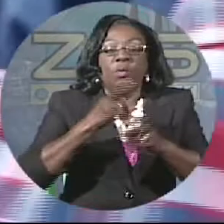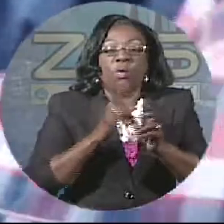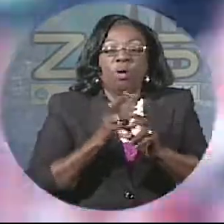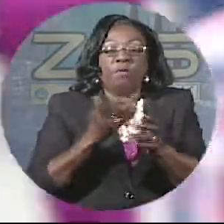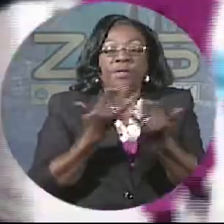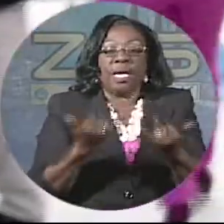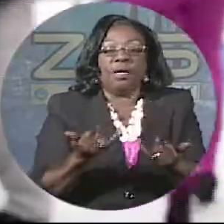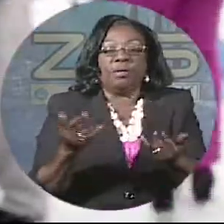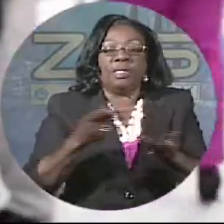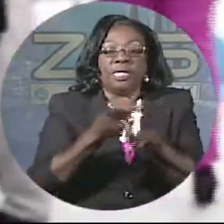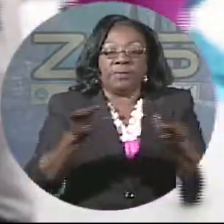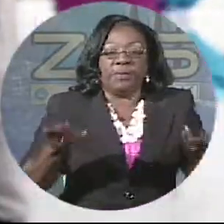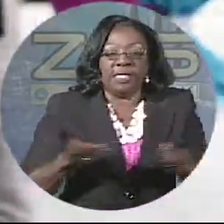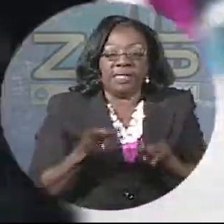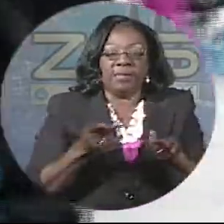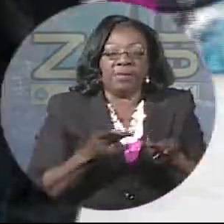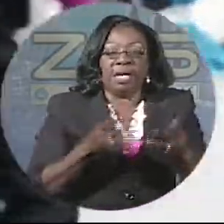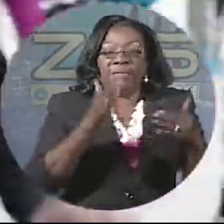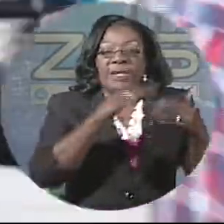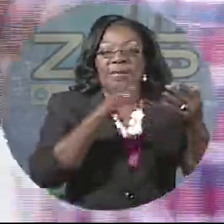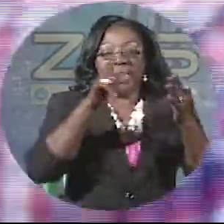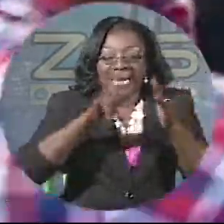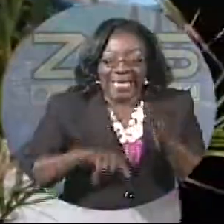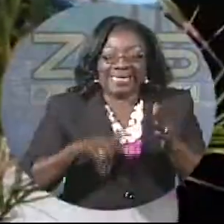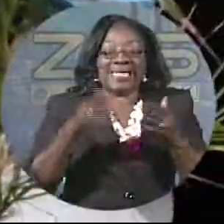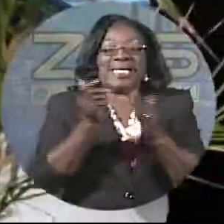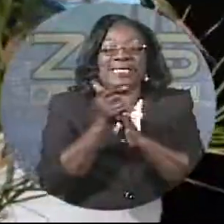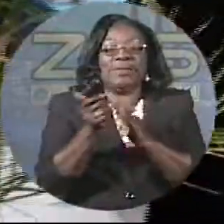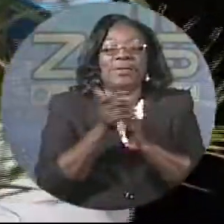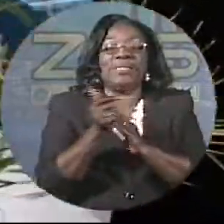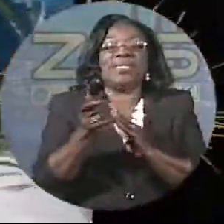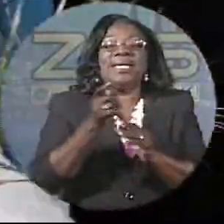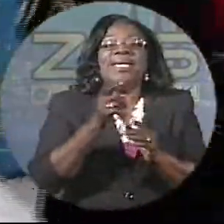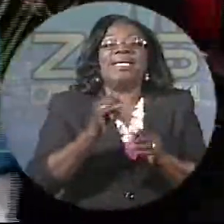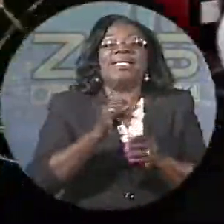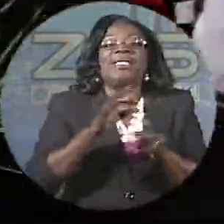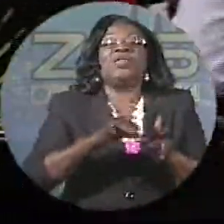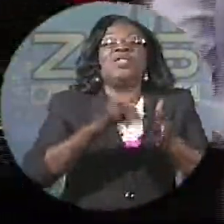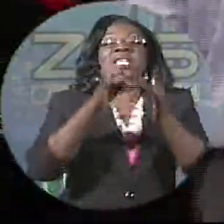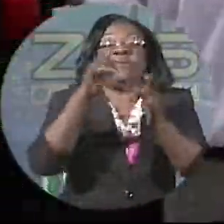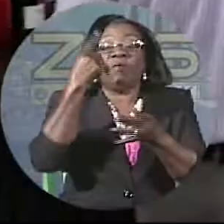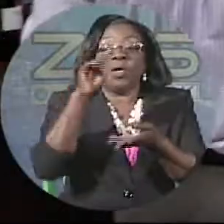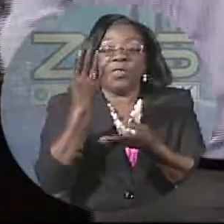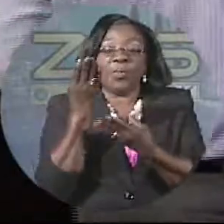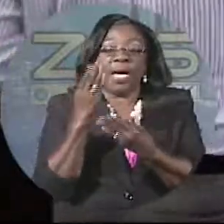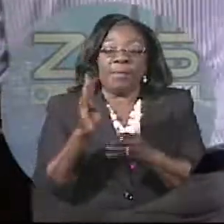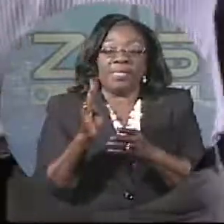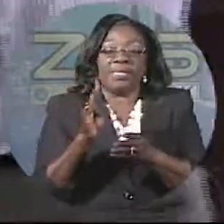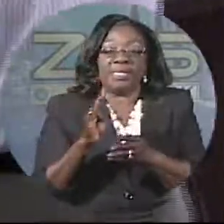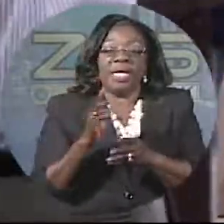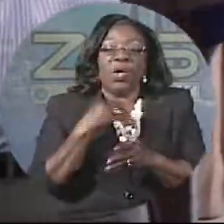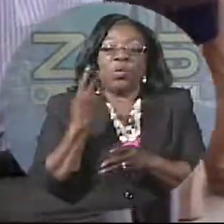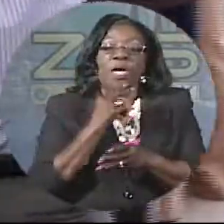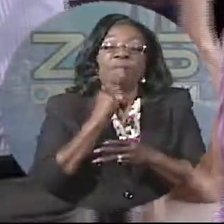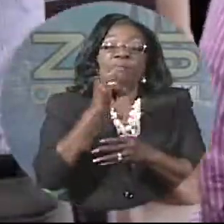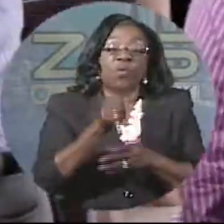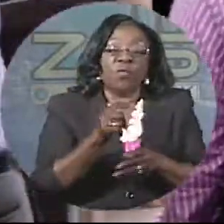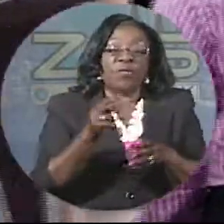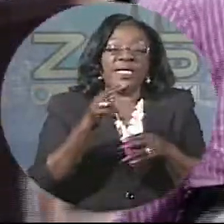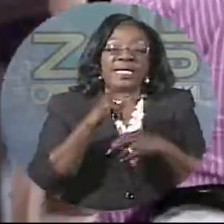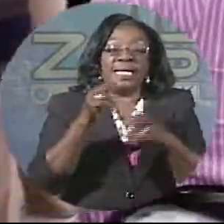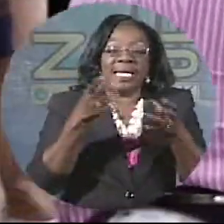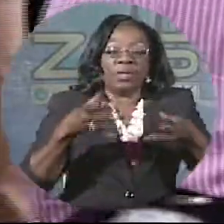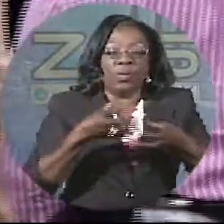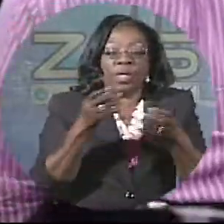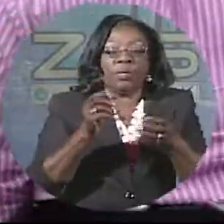where we believe this limitless experience is one that is unique for the Bahamas. We believe that we have a proven network. We have proven